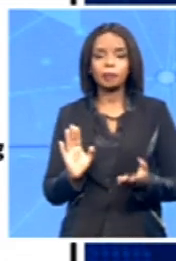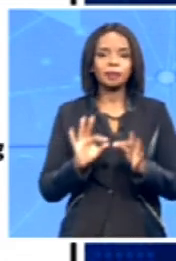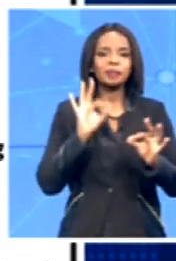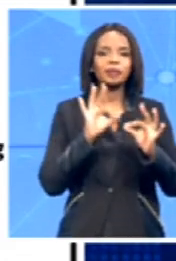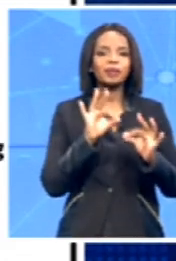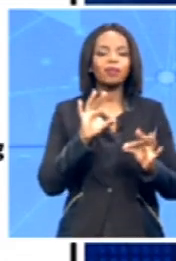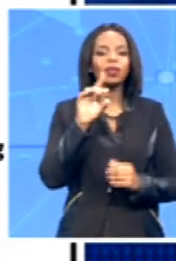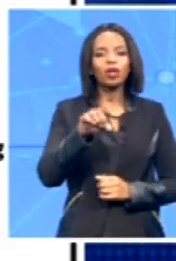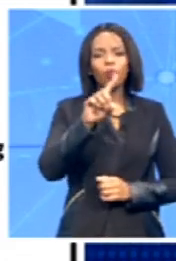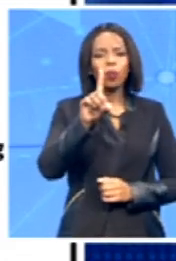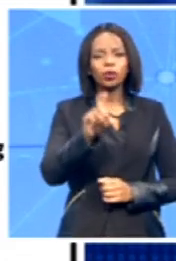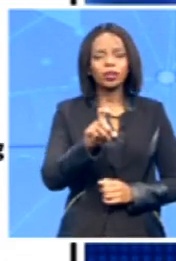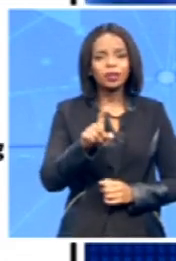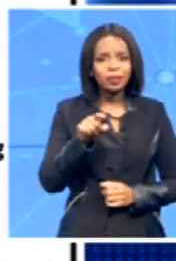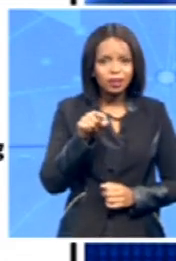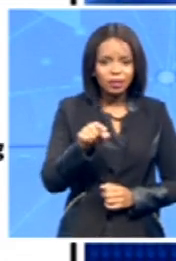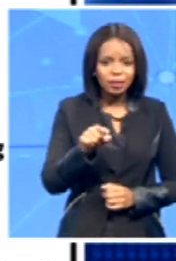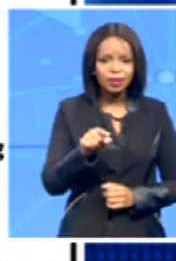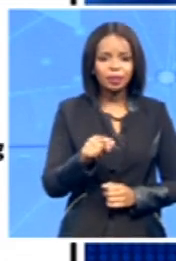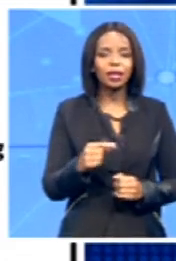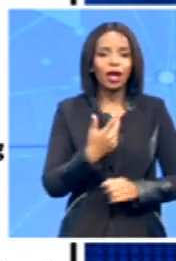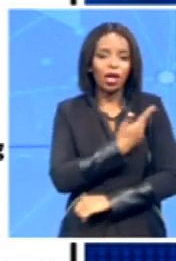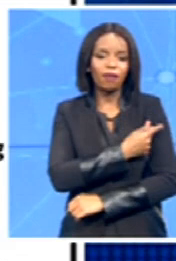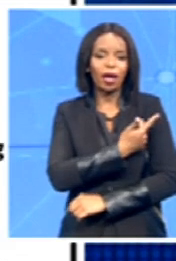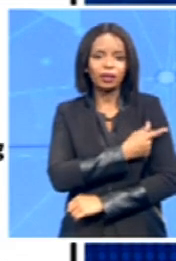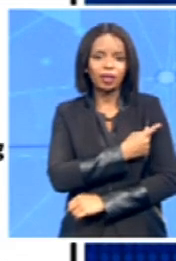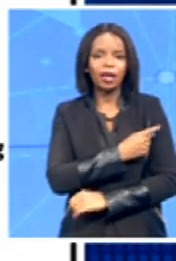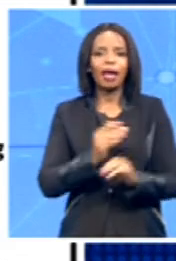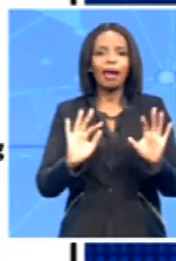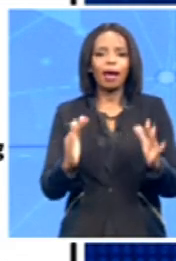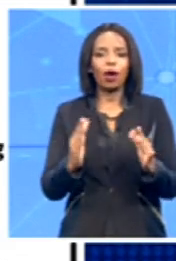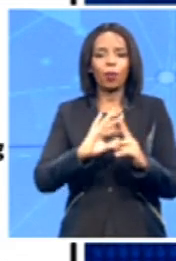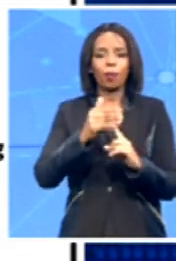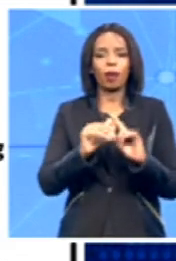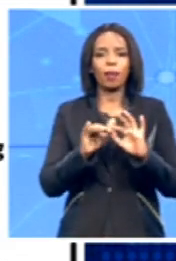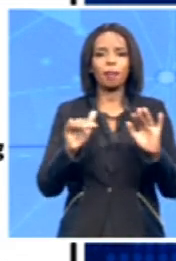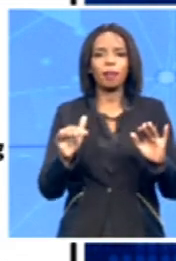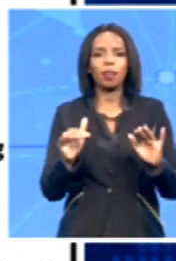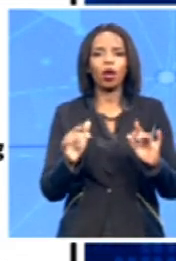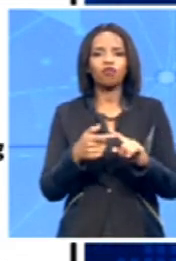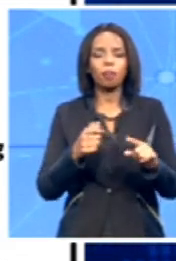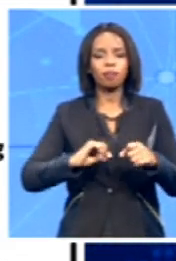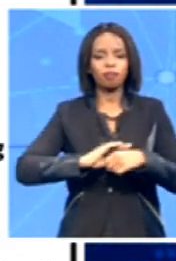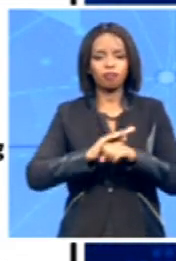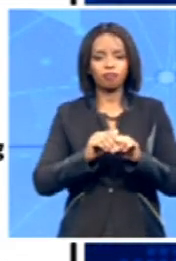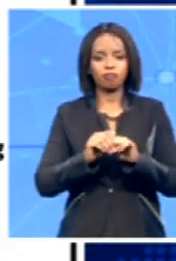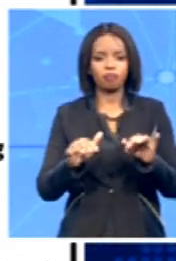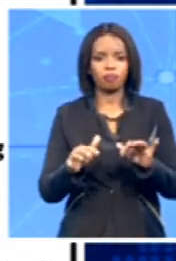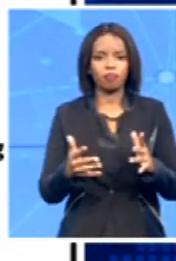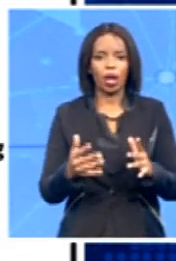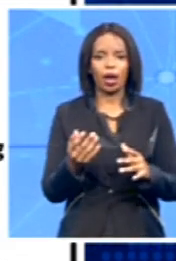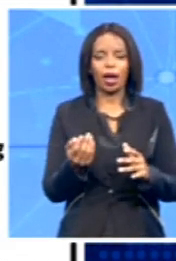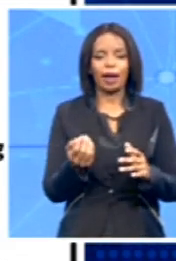to people with COVID infection in the fourth wave compared to the third wave? Again, if you look at the top one, it's